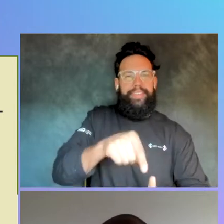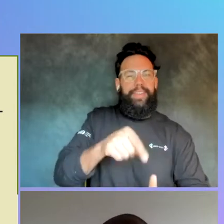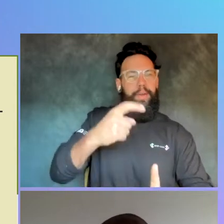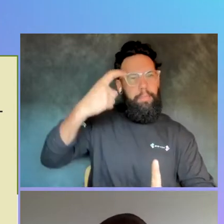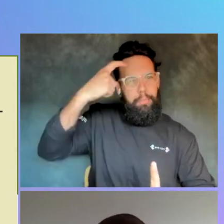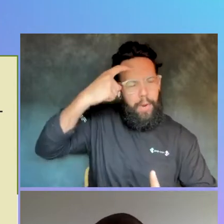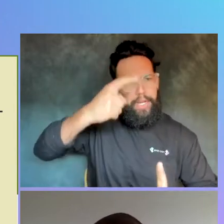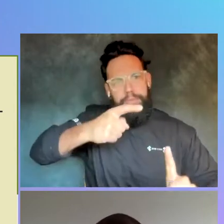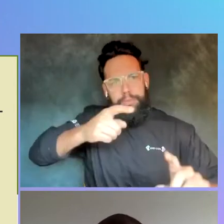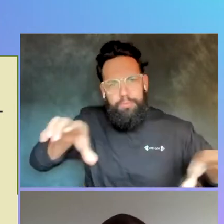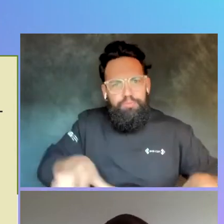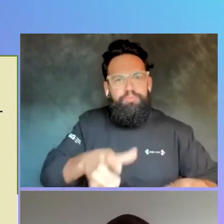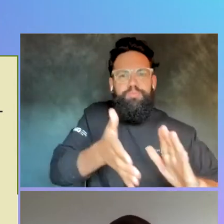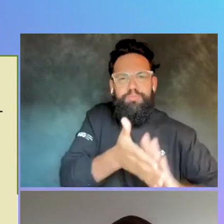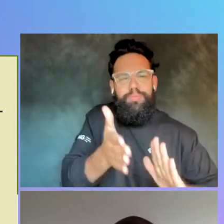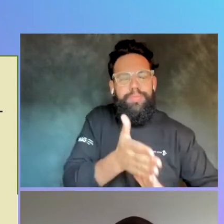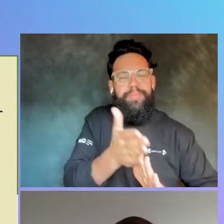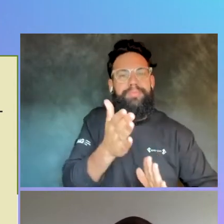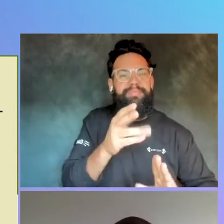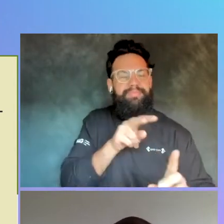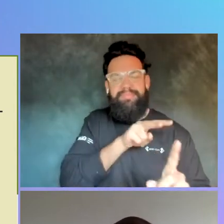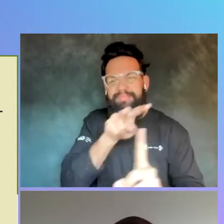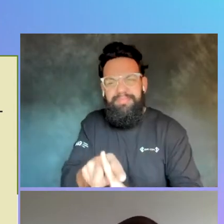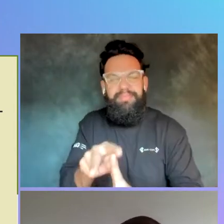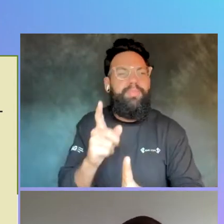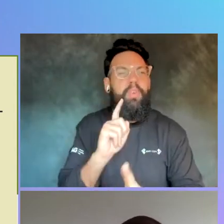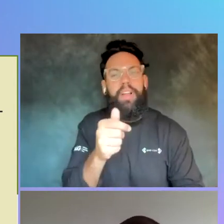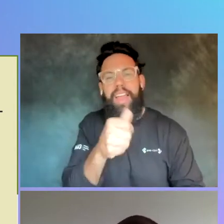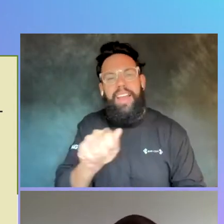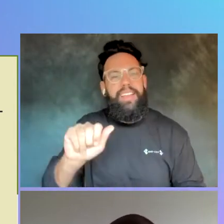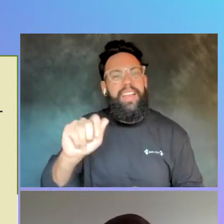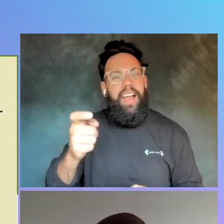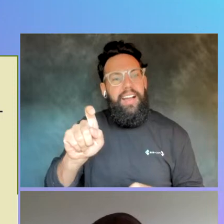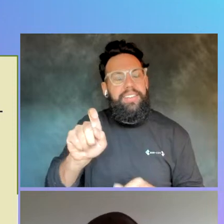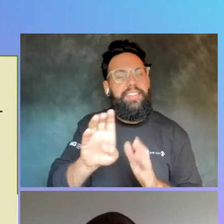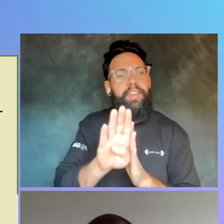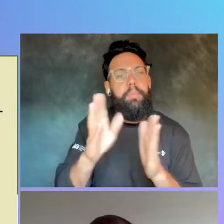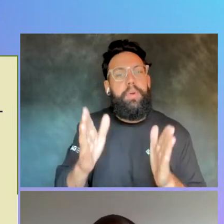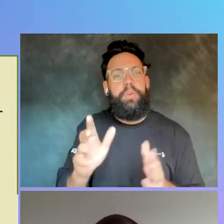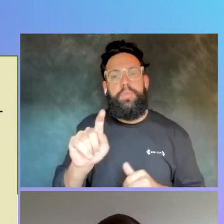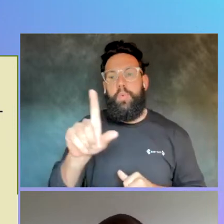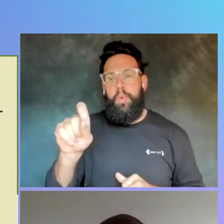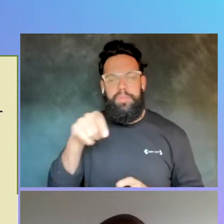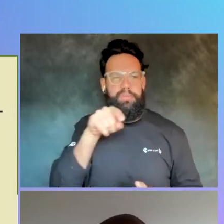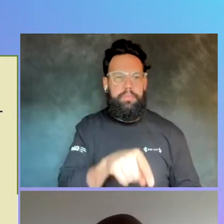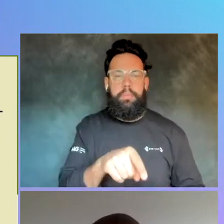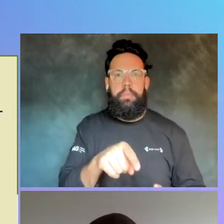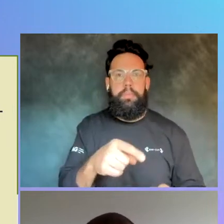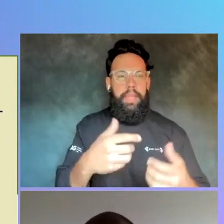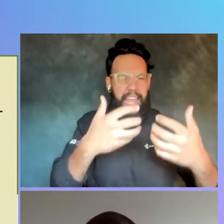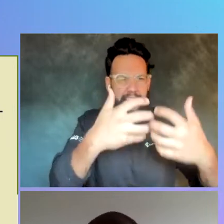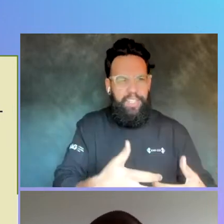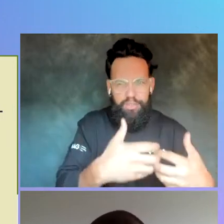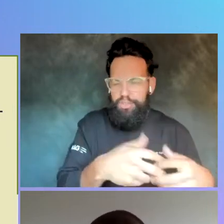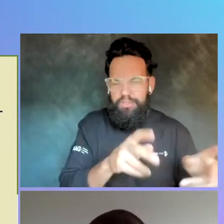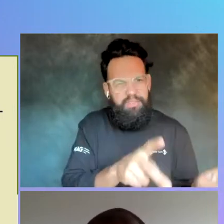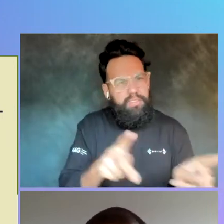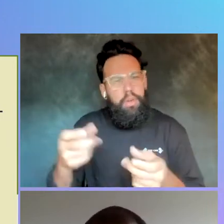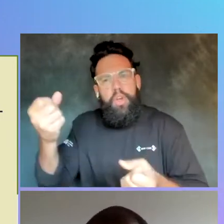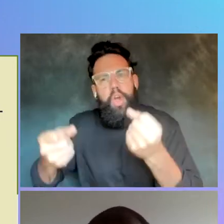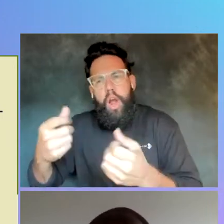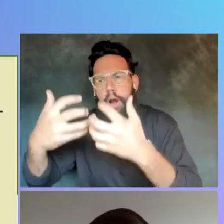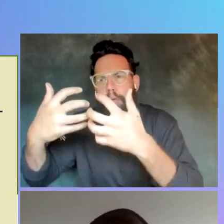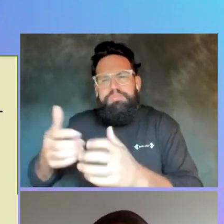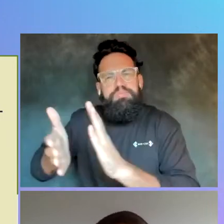is used in Axe developer tools, and this is the core engine that will be running all of our accessibility